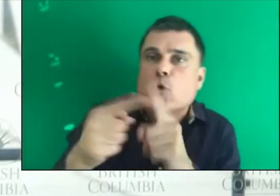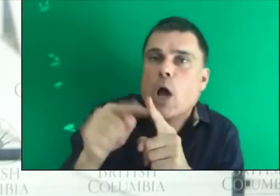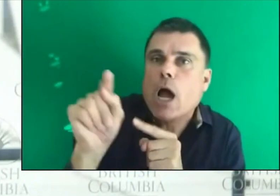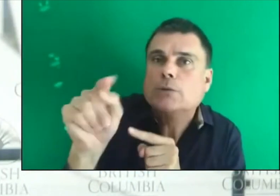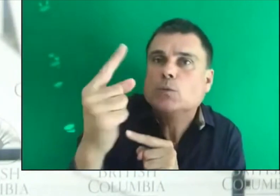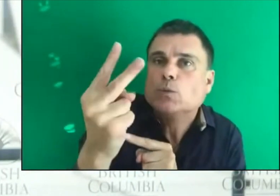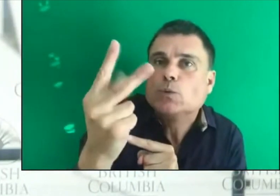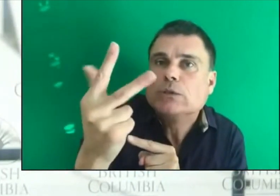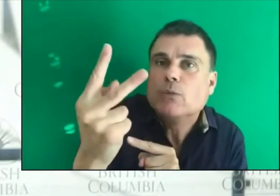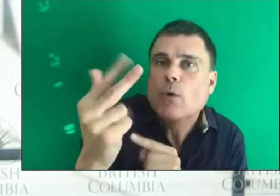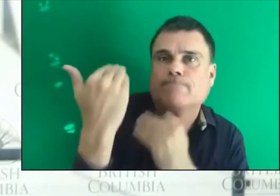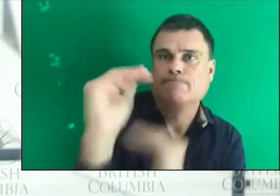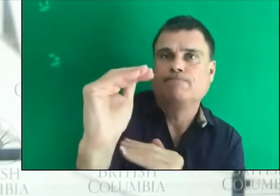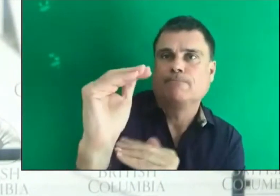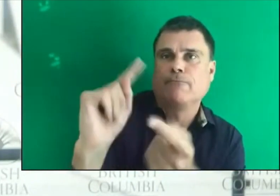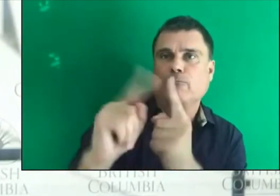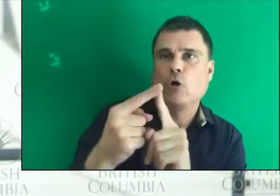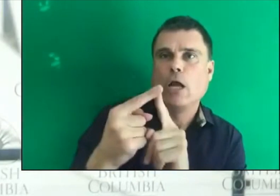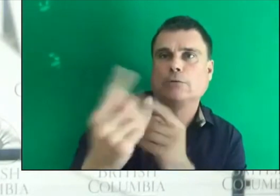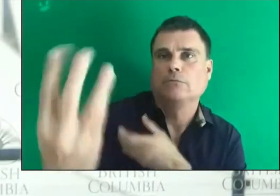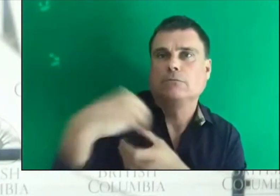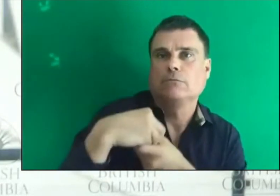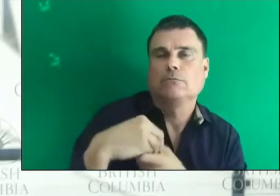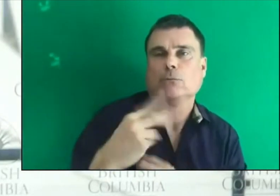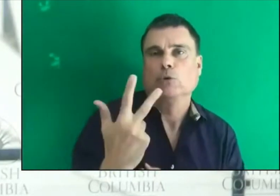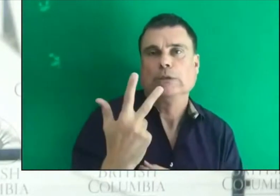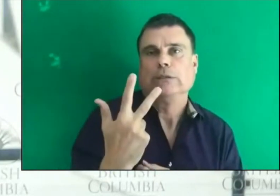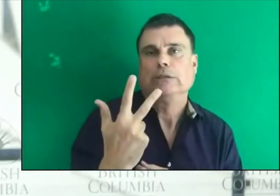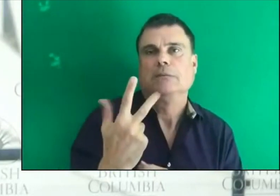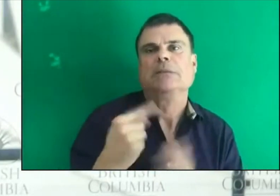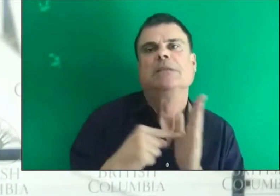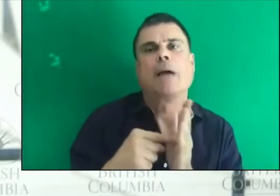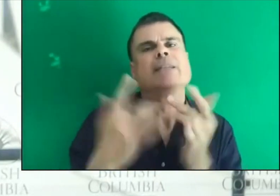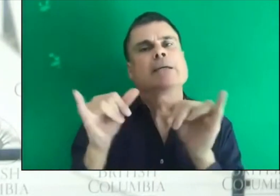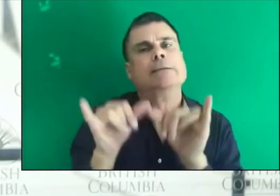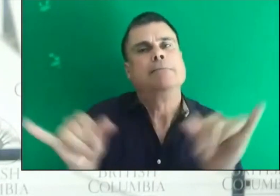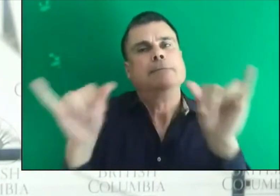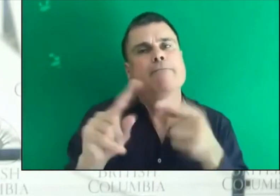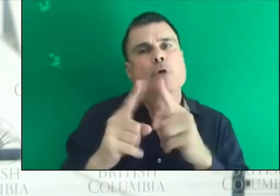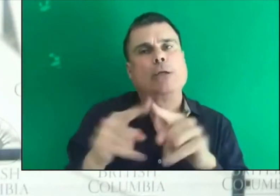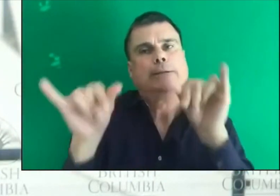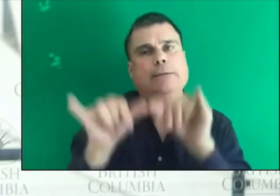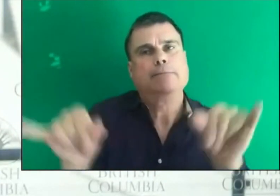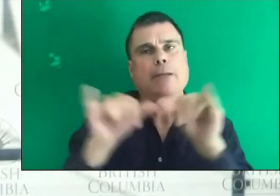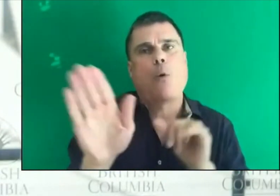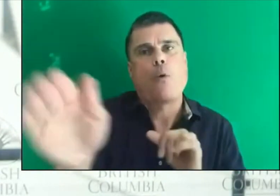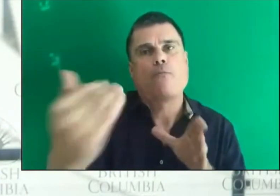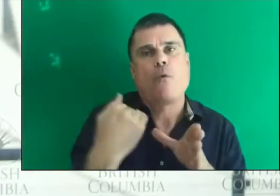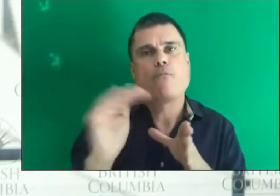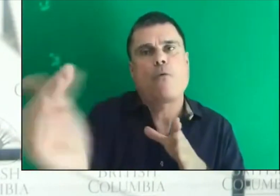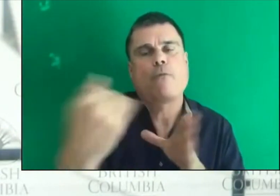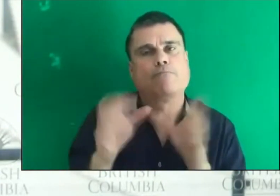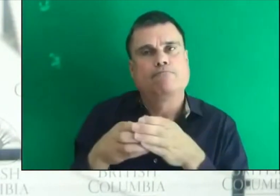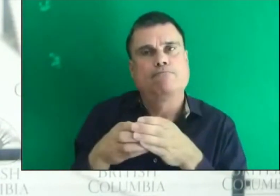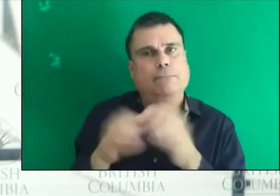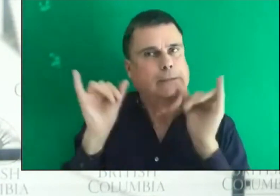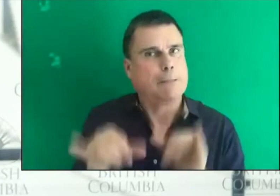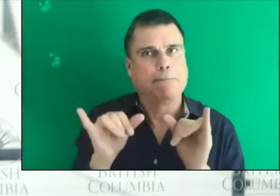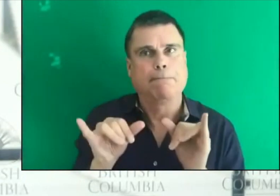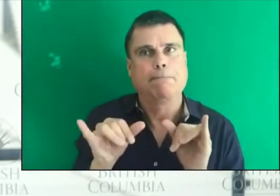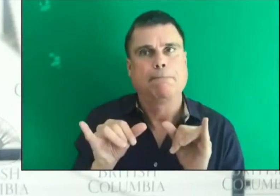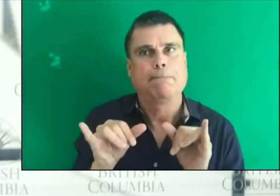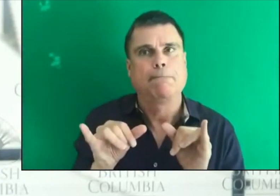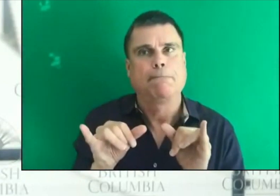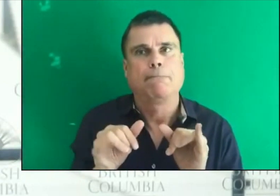means if you do have 1 or 2 people that you are close with, that you are considering your family, your bubble, your household, then stick to